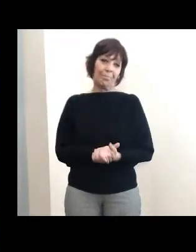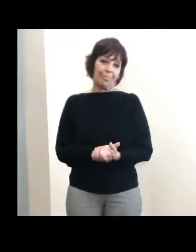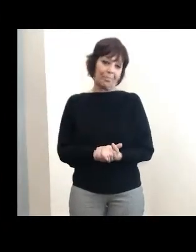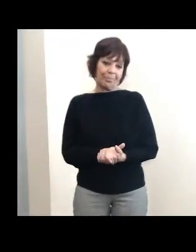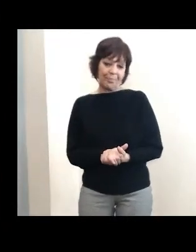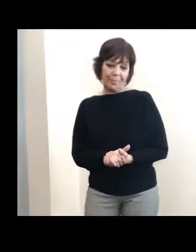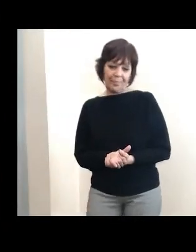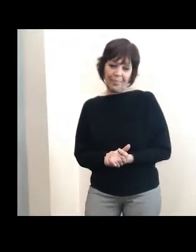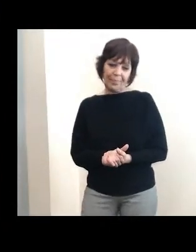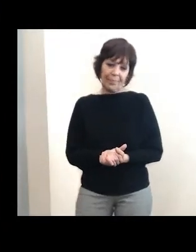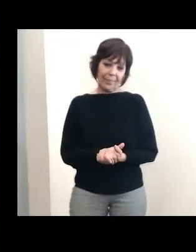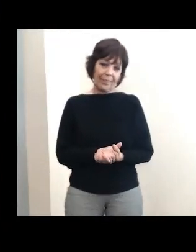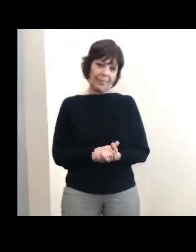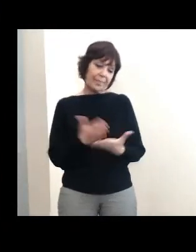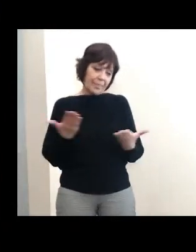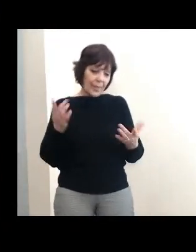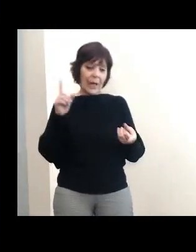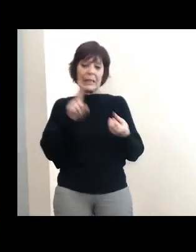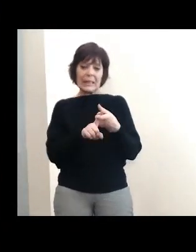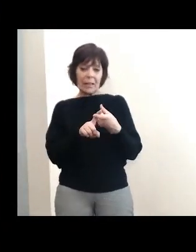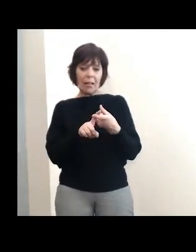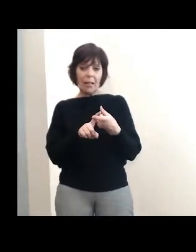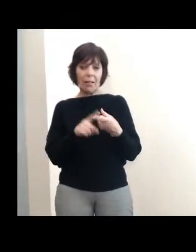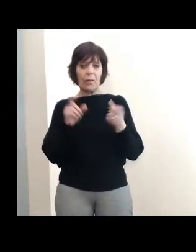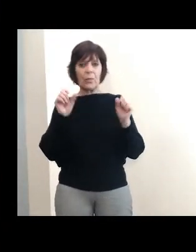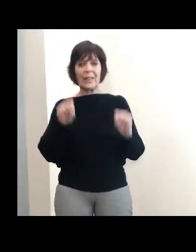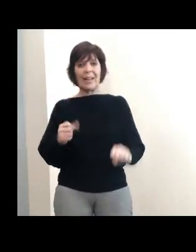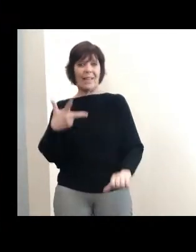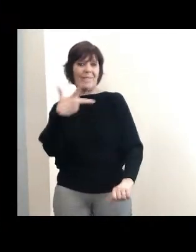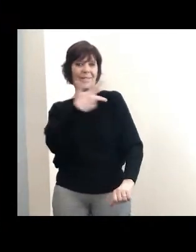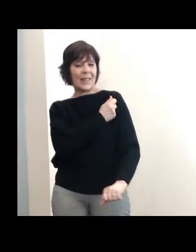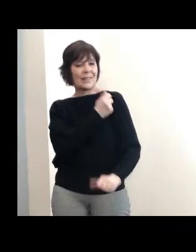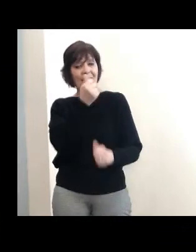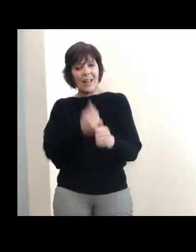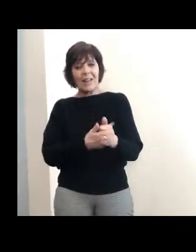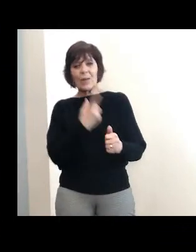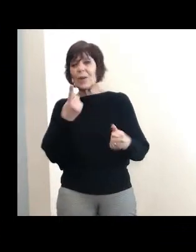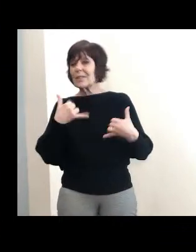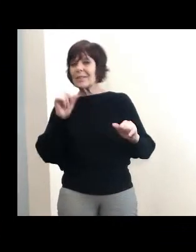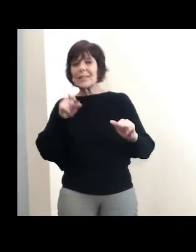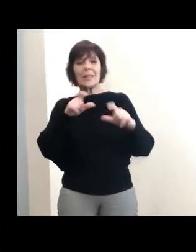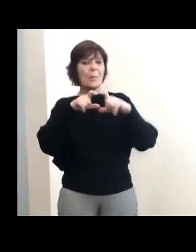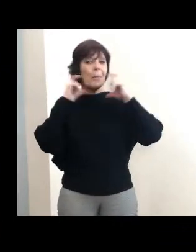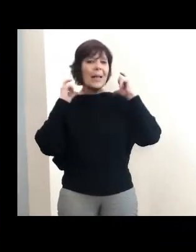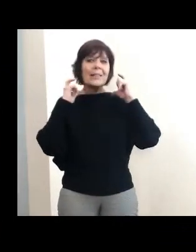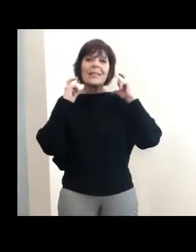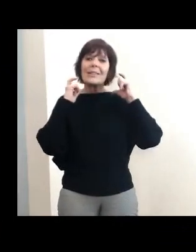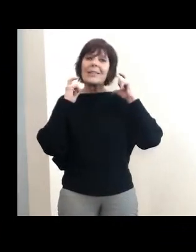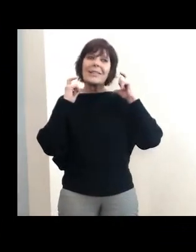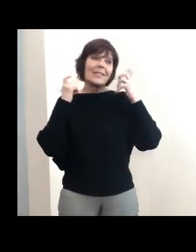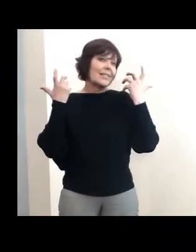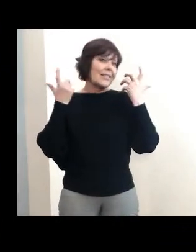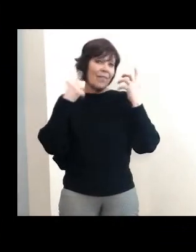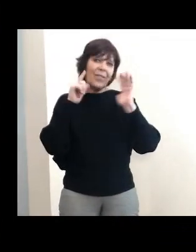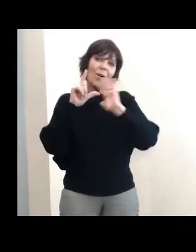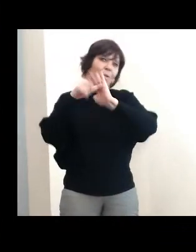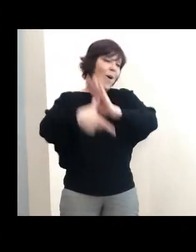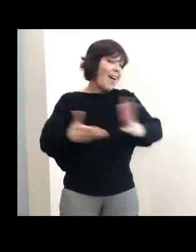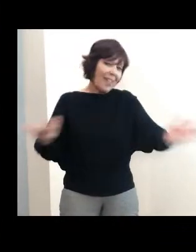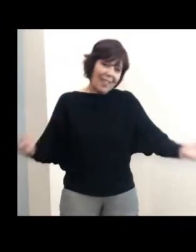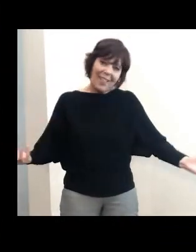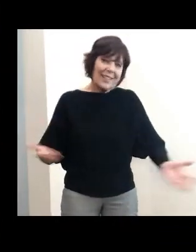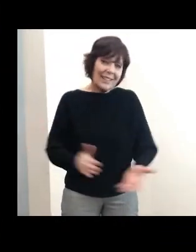see it. Until we can vaccinate the entire public, we still need to be wearing masks, and then we might even need to wear masks for a while